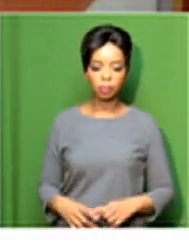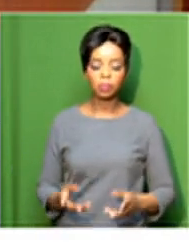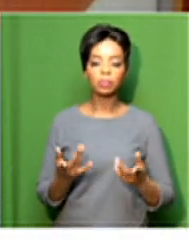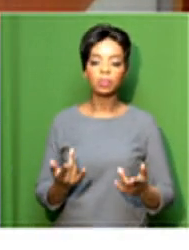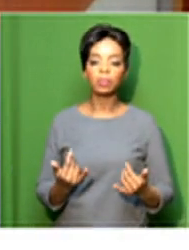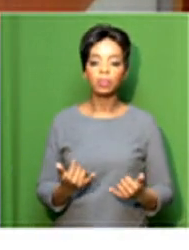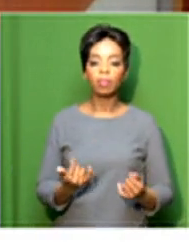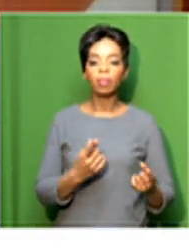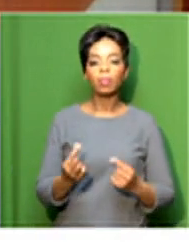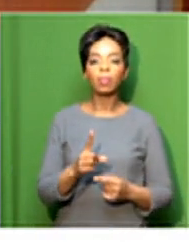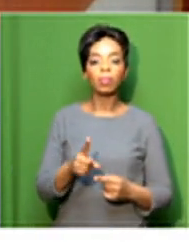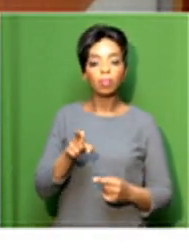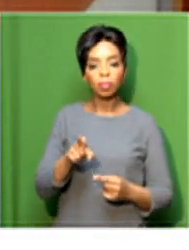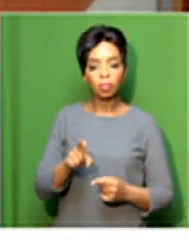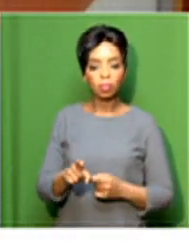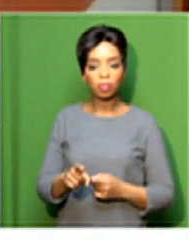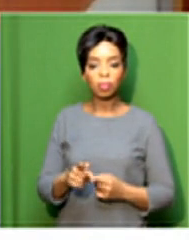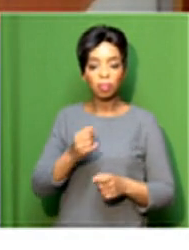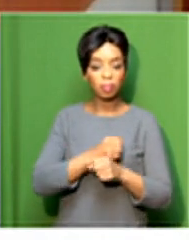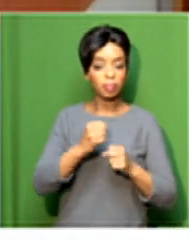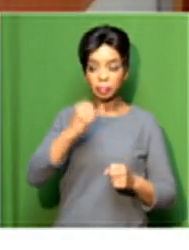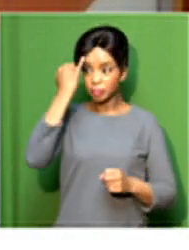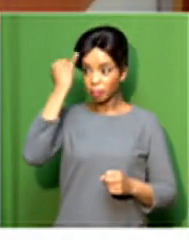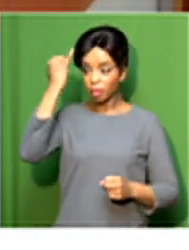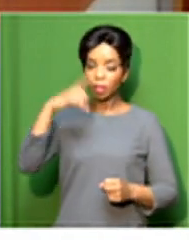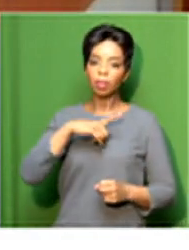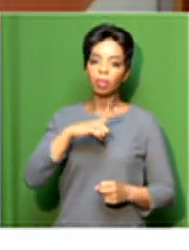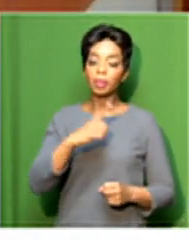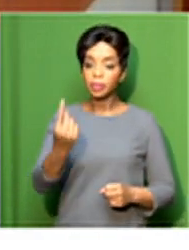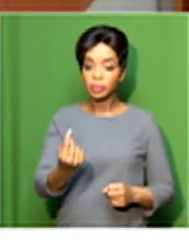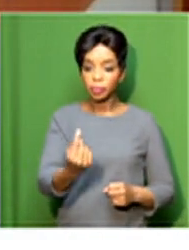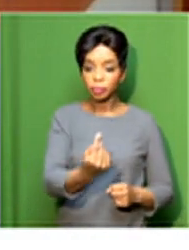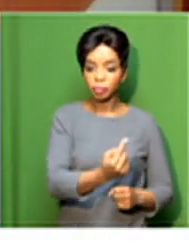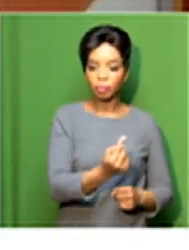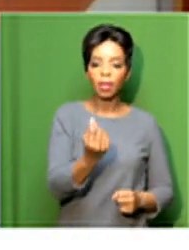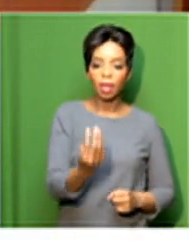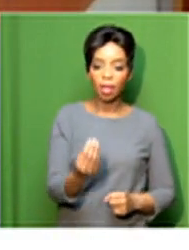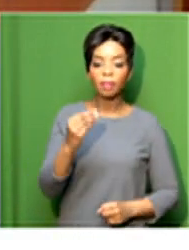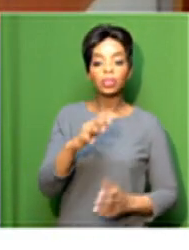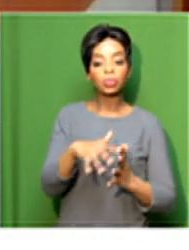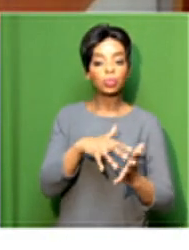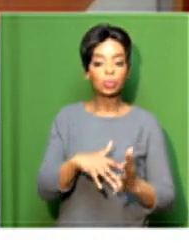animals that you can never imagine. And each of them has a truly fascinating life and a fascinating story.